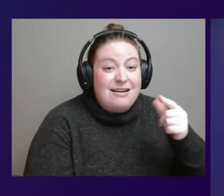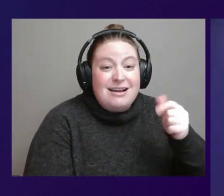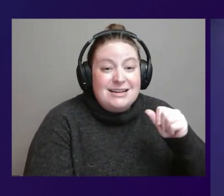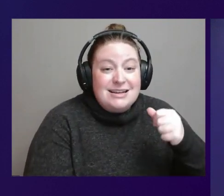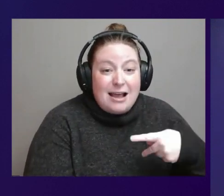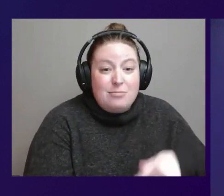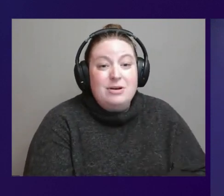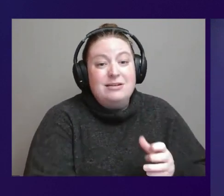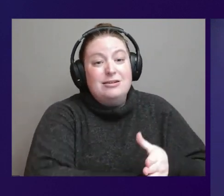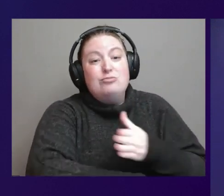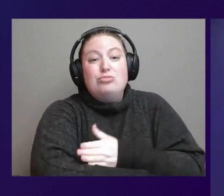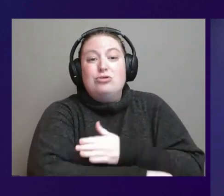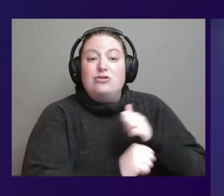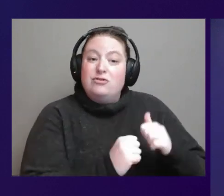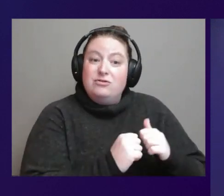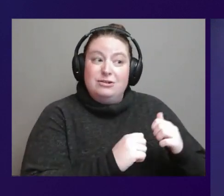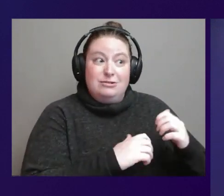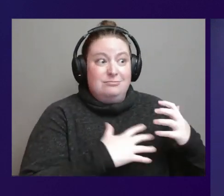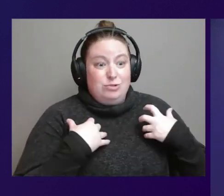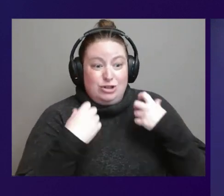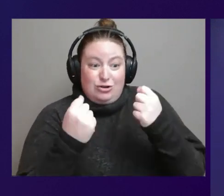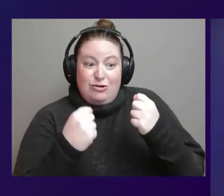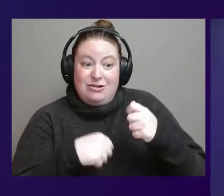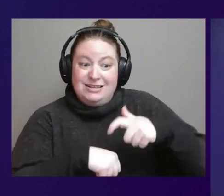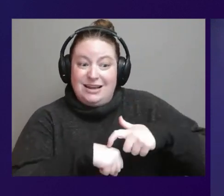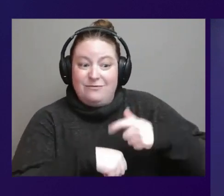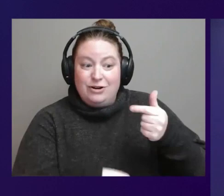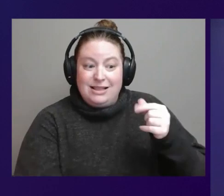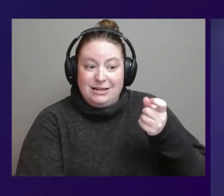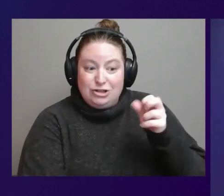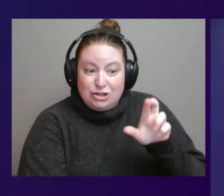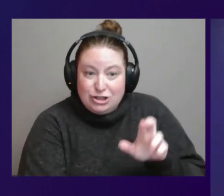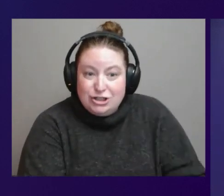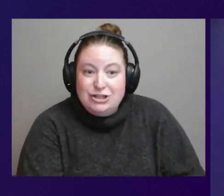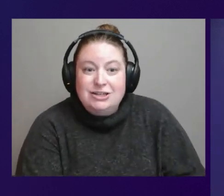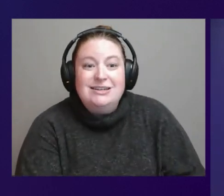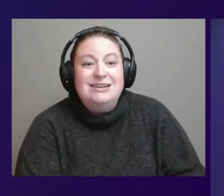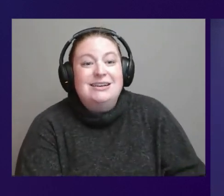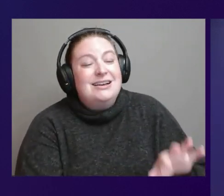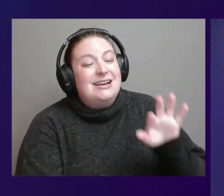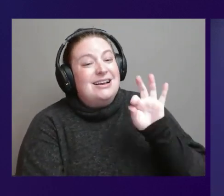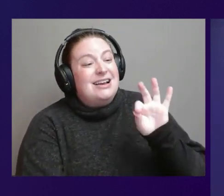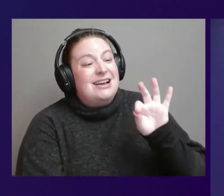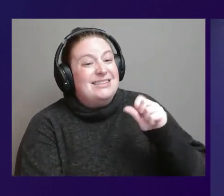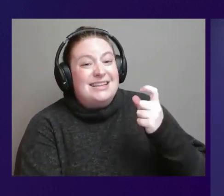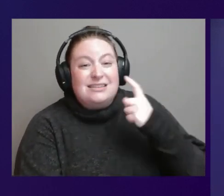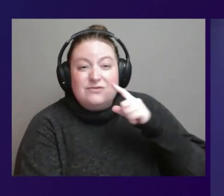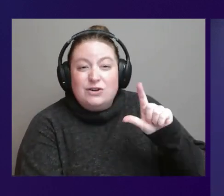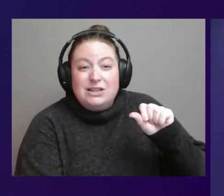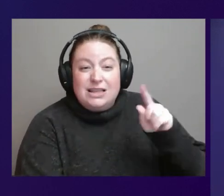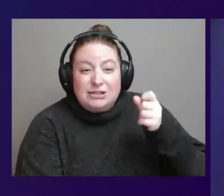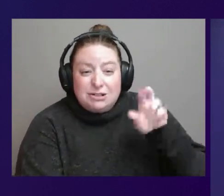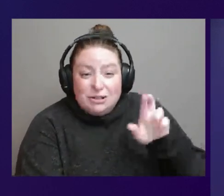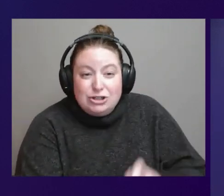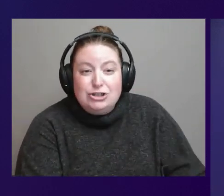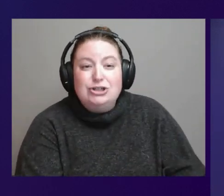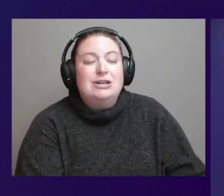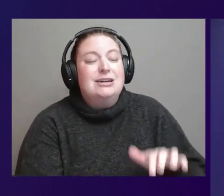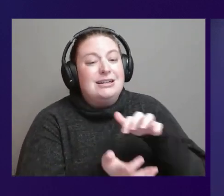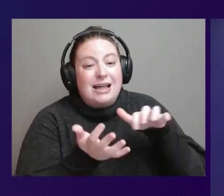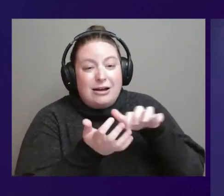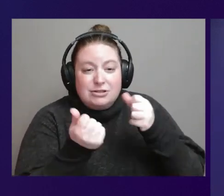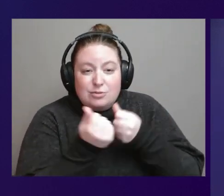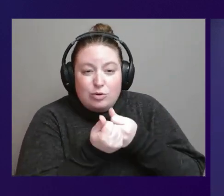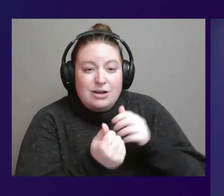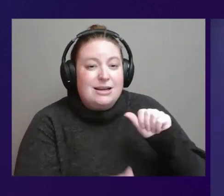Glacier, the file release option for FSX for Lustre. We've got more cloud support in AWS Data